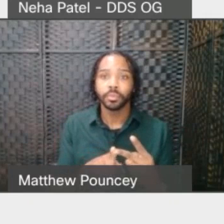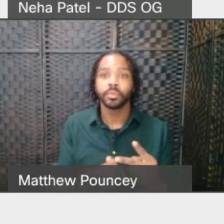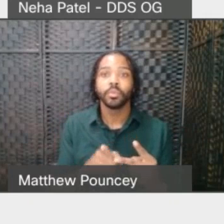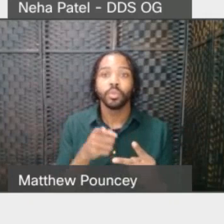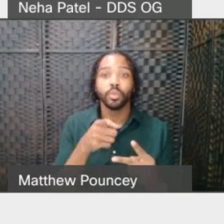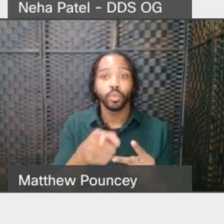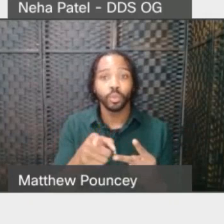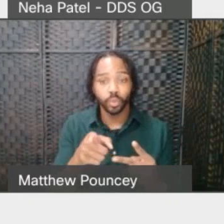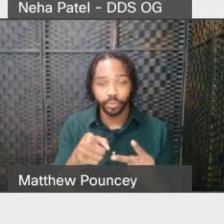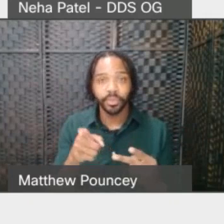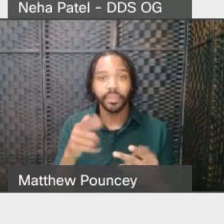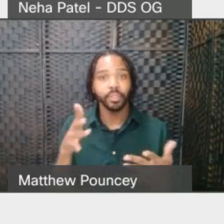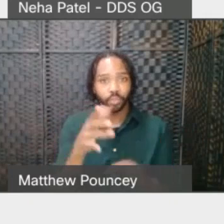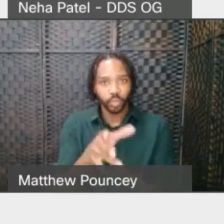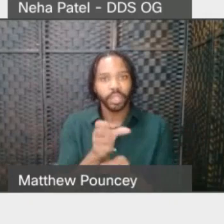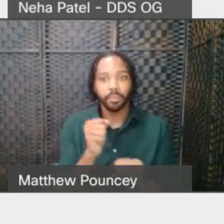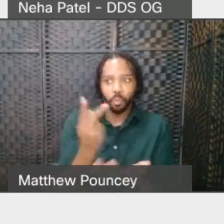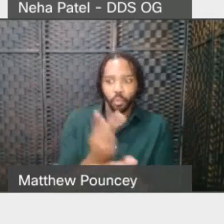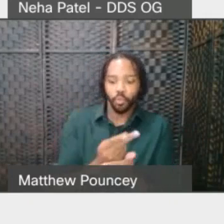received an approved waiver.